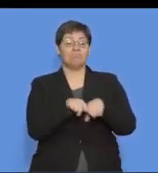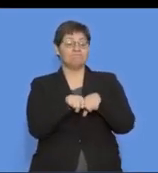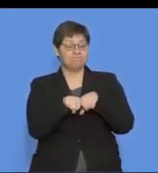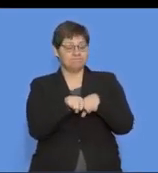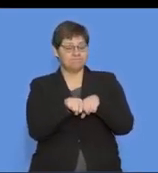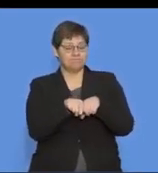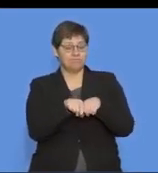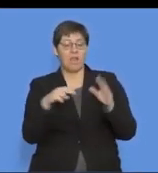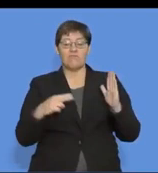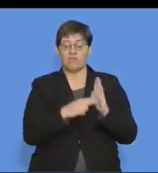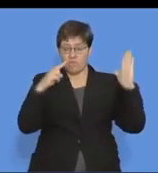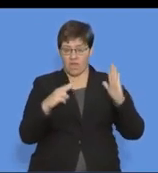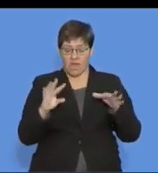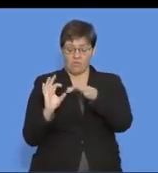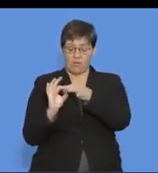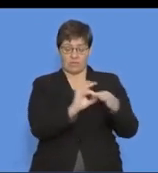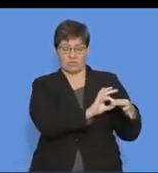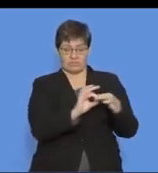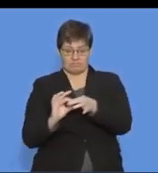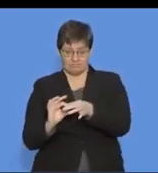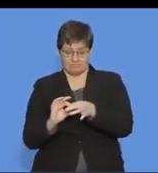to verify the relationship